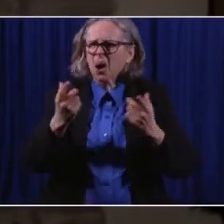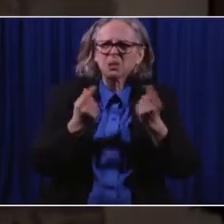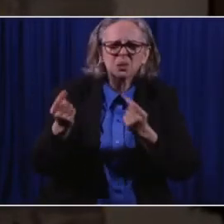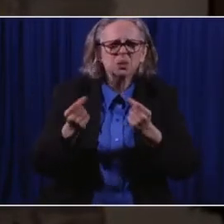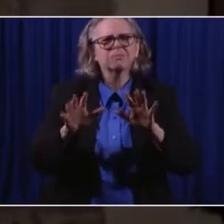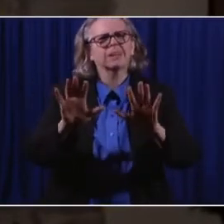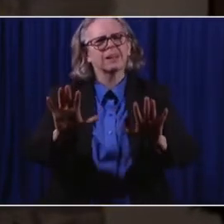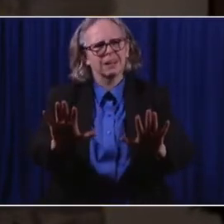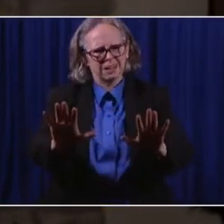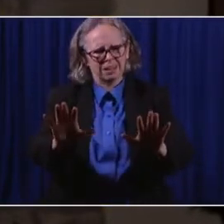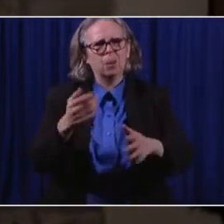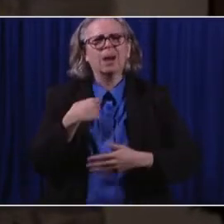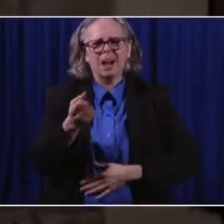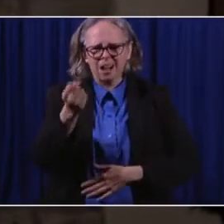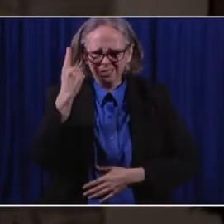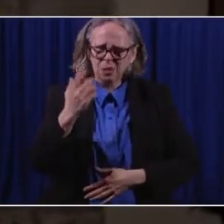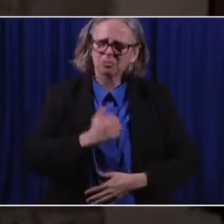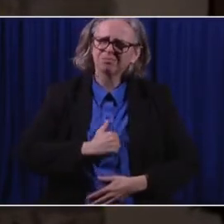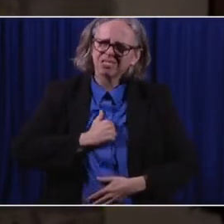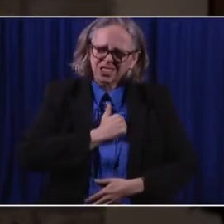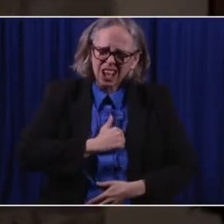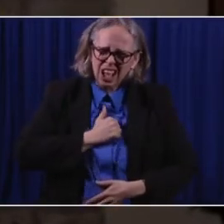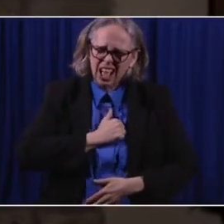that that happened. But